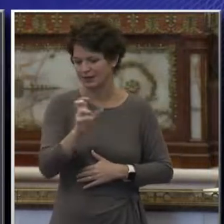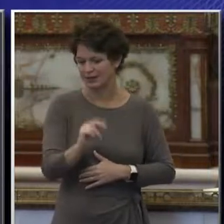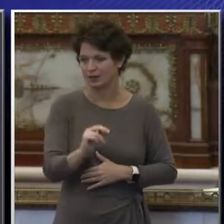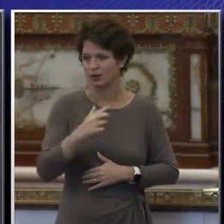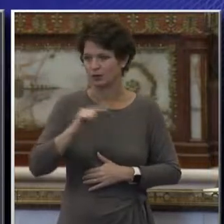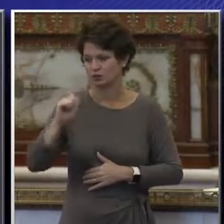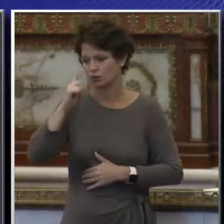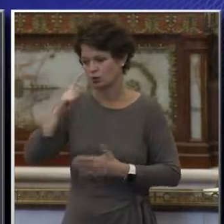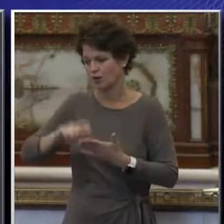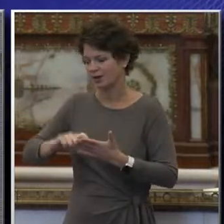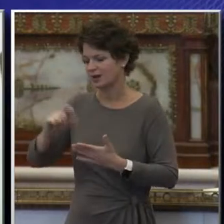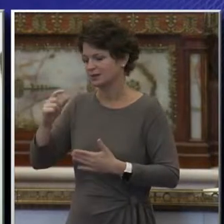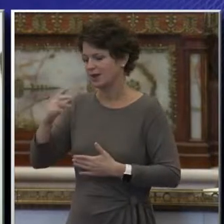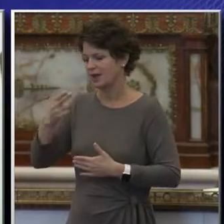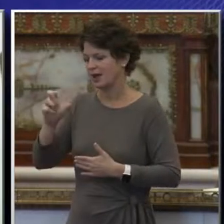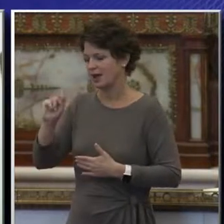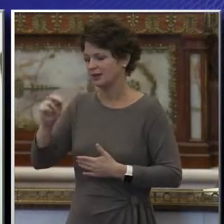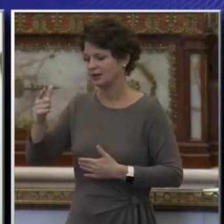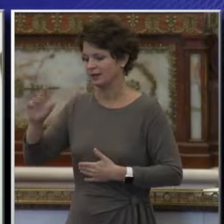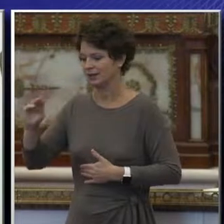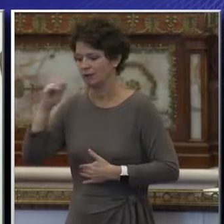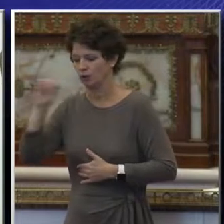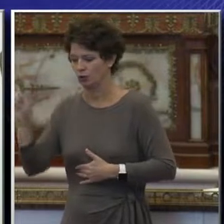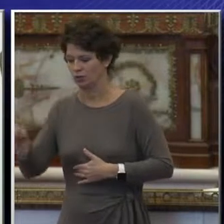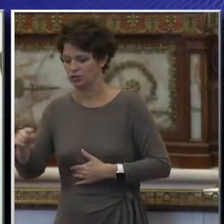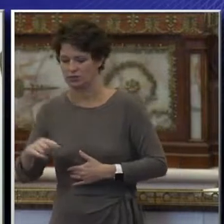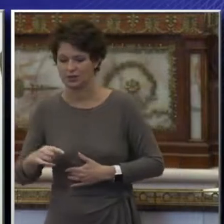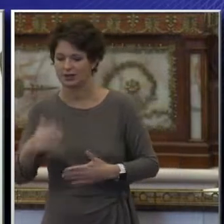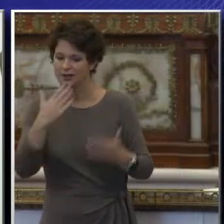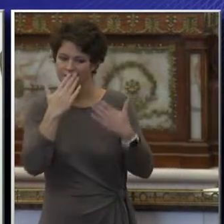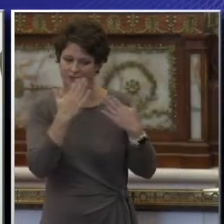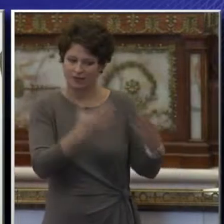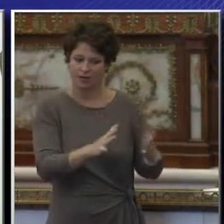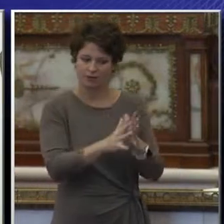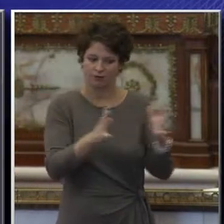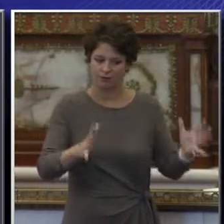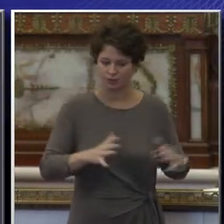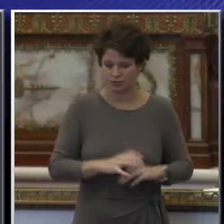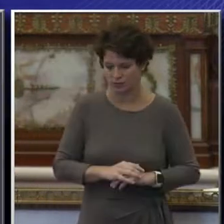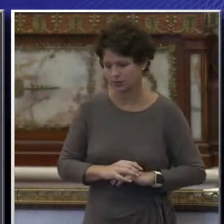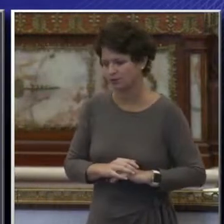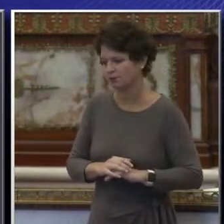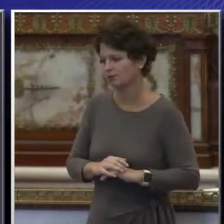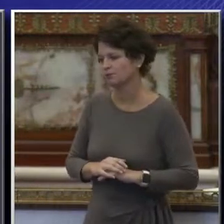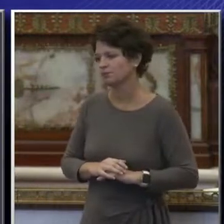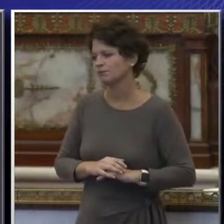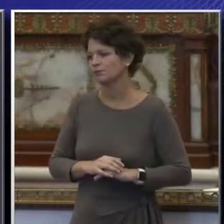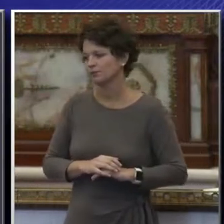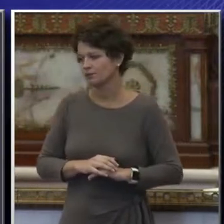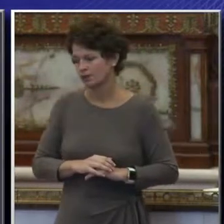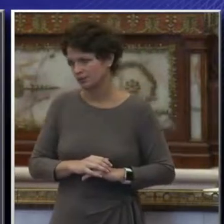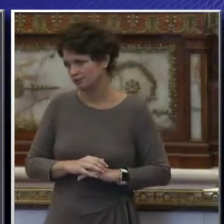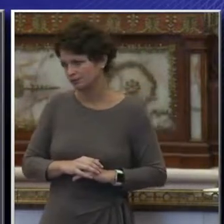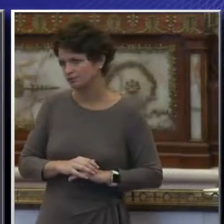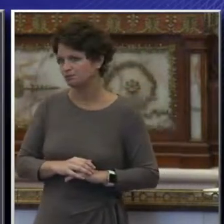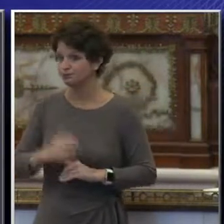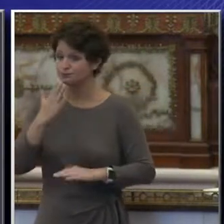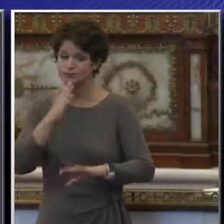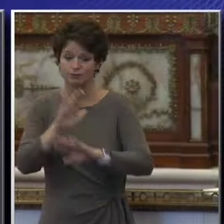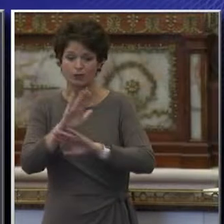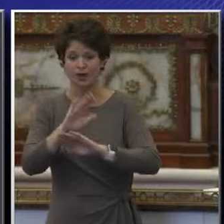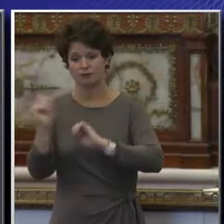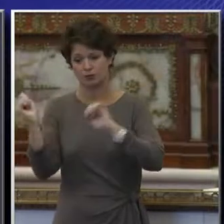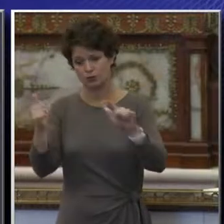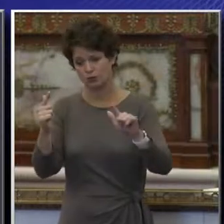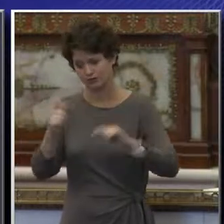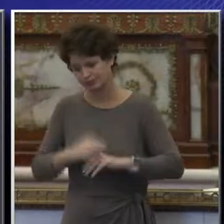recognize Councilmember Helen Gim for a question. Thank you very much, Mr. Chairman, and good afternoon,